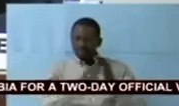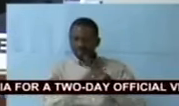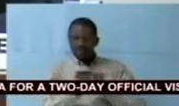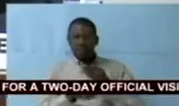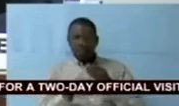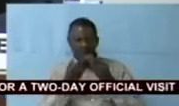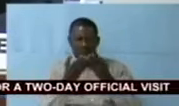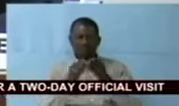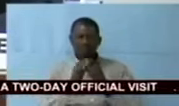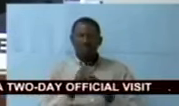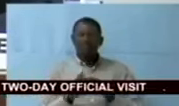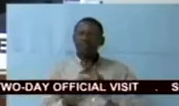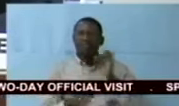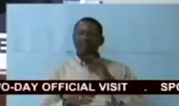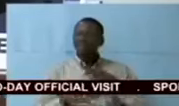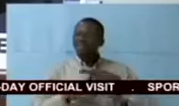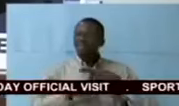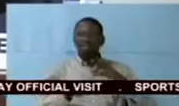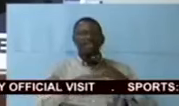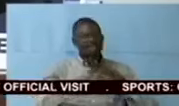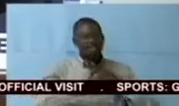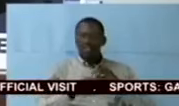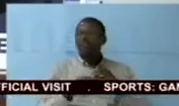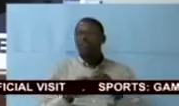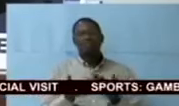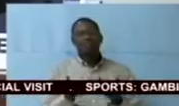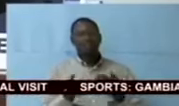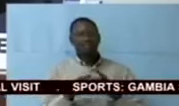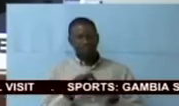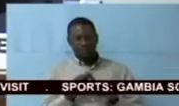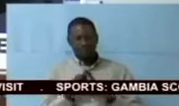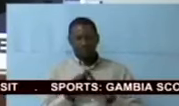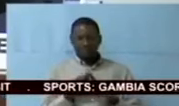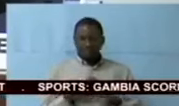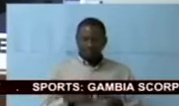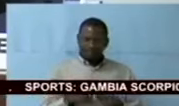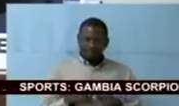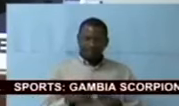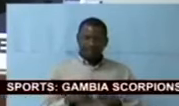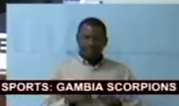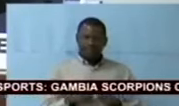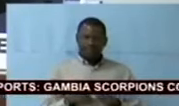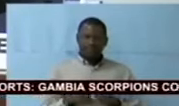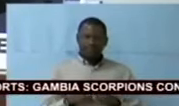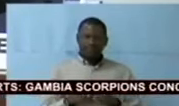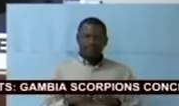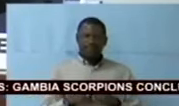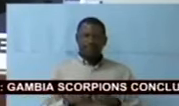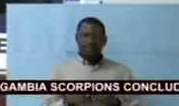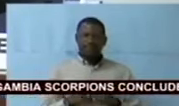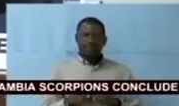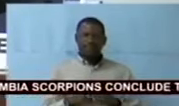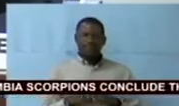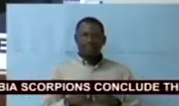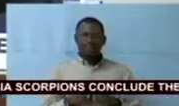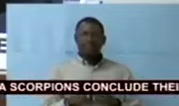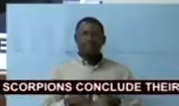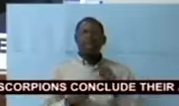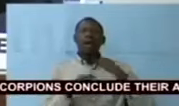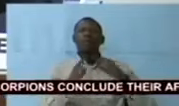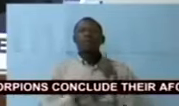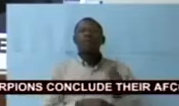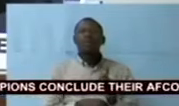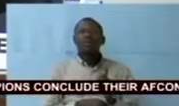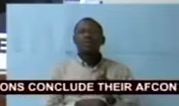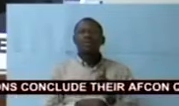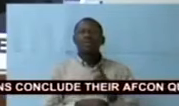particularly interesting. Misal kilindi beje kilindi o misal let me ya longo wode o em sula bakele. That is the case